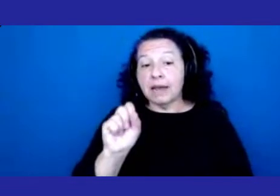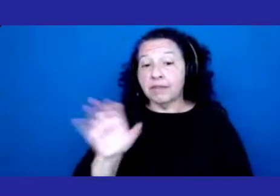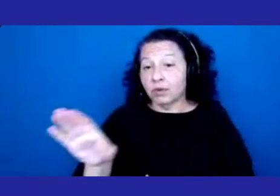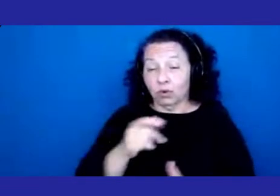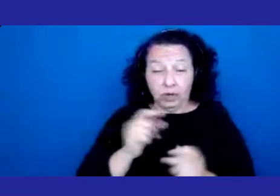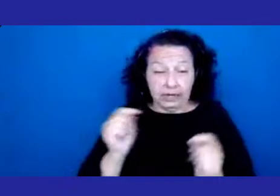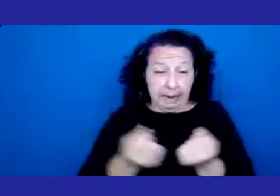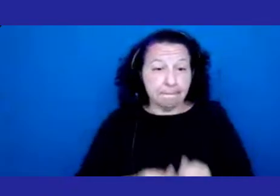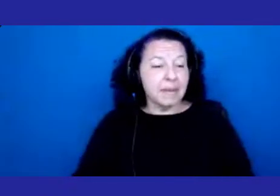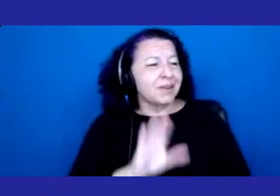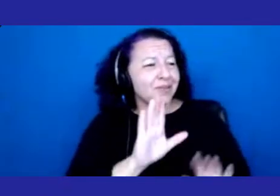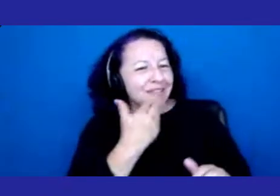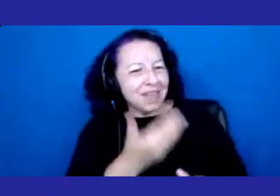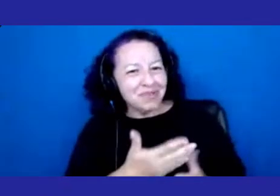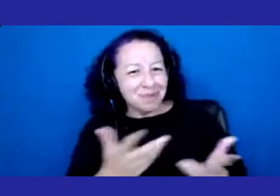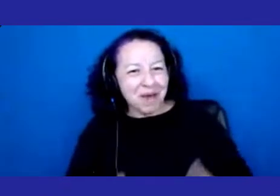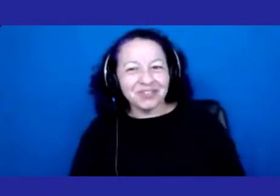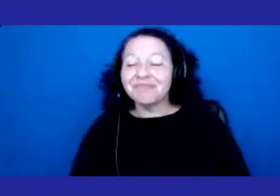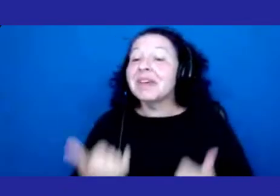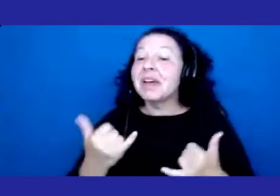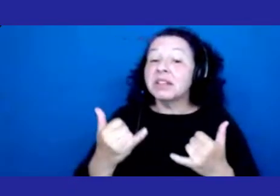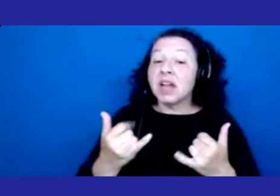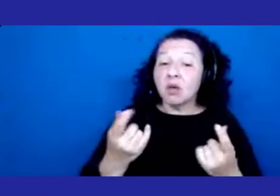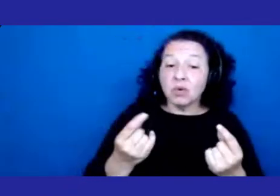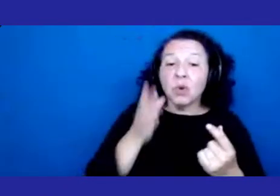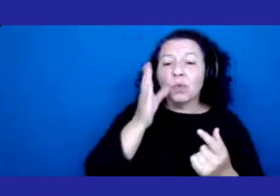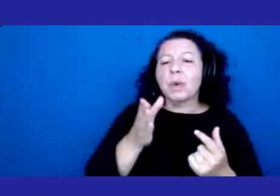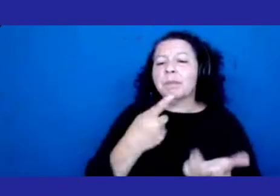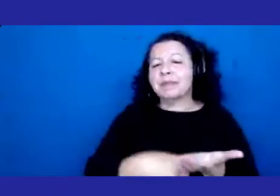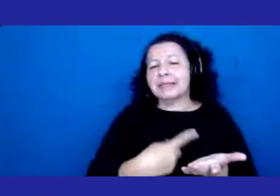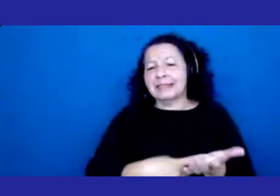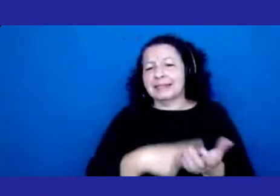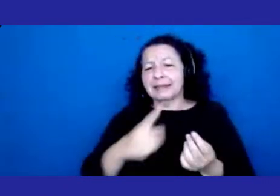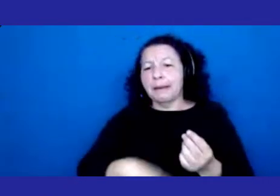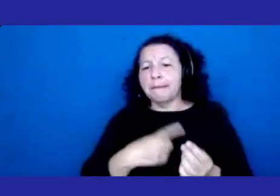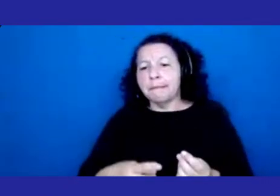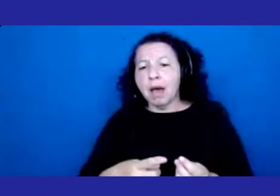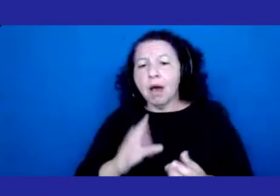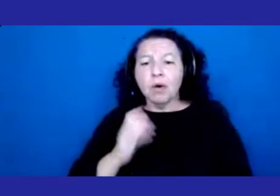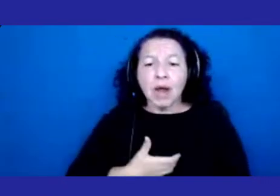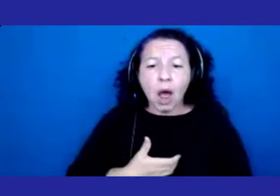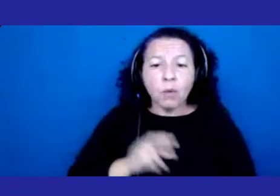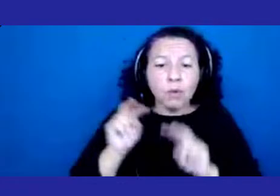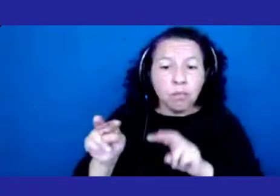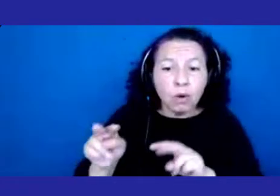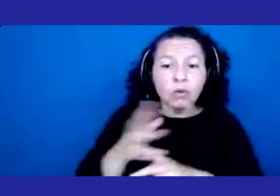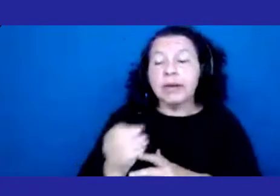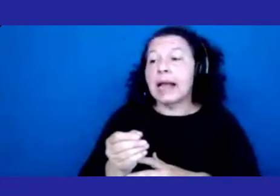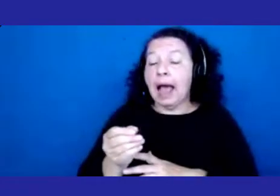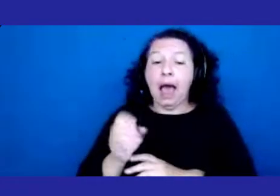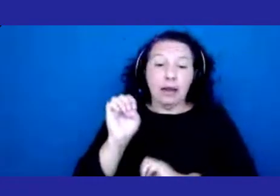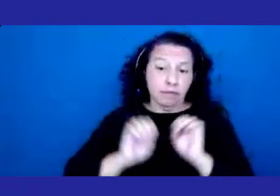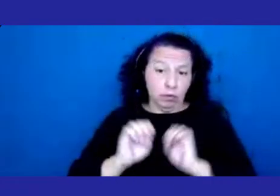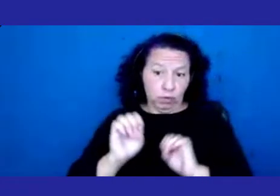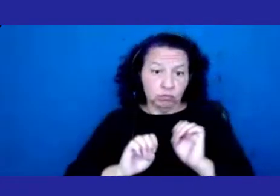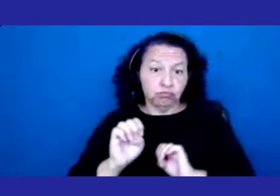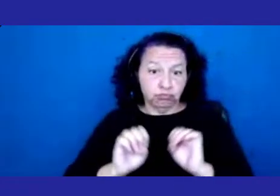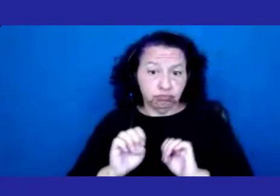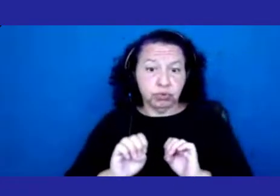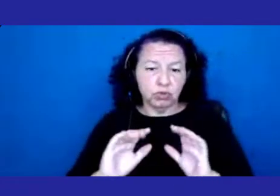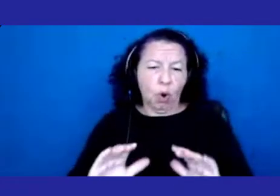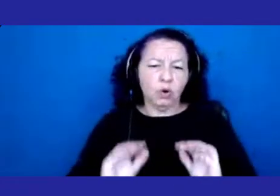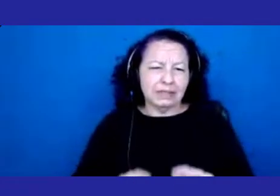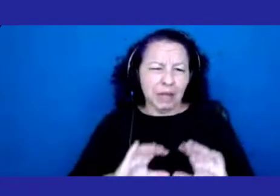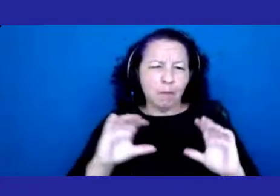much. So today we're going to be speaking about our monitoring and evaluation subgroup of the Equity